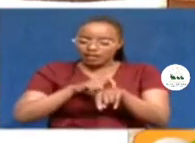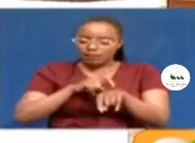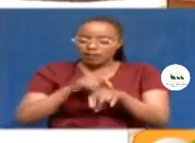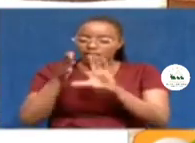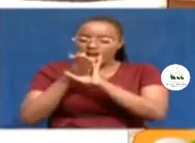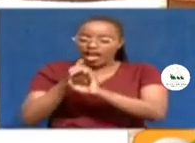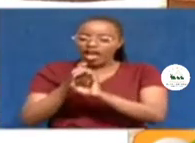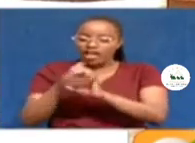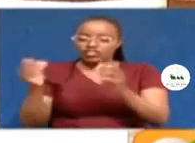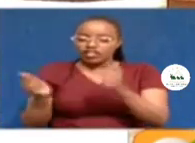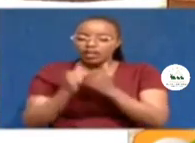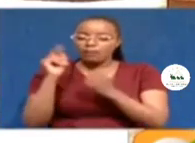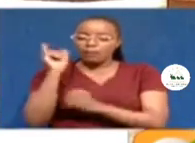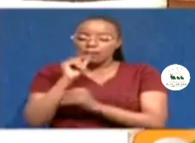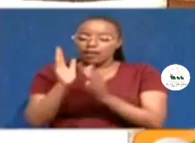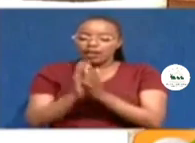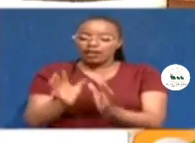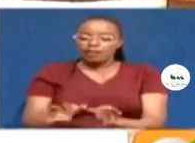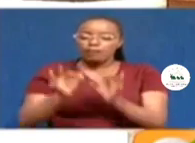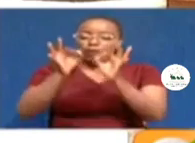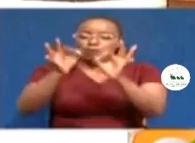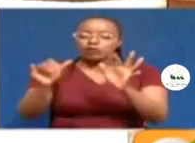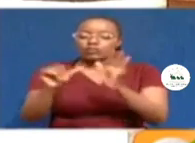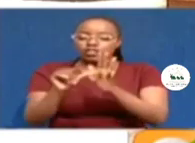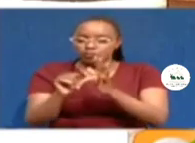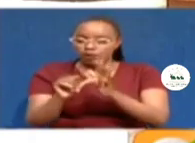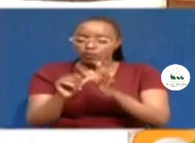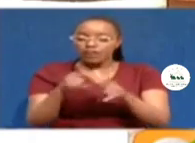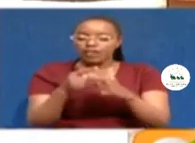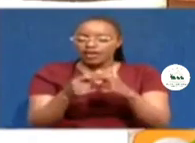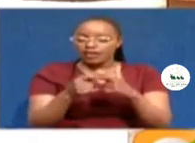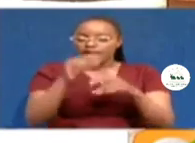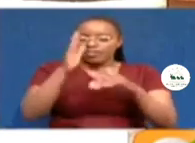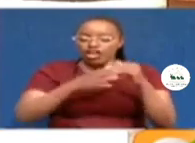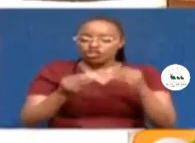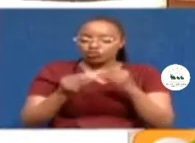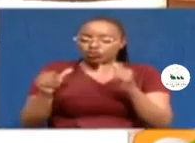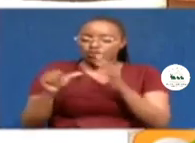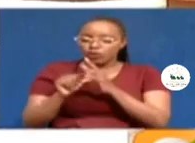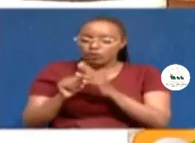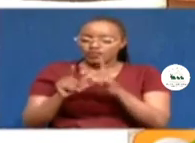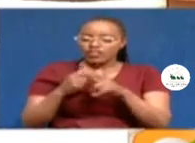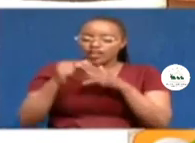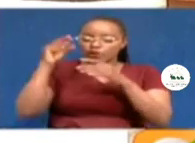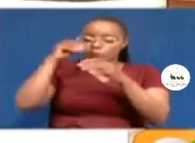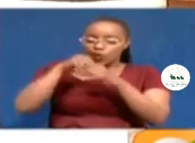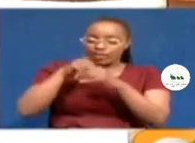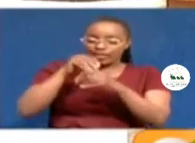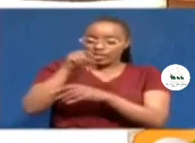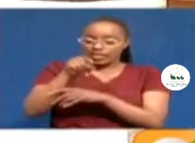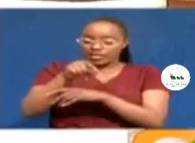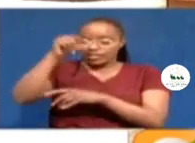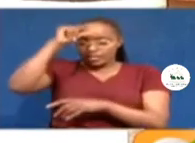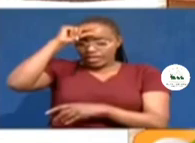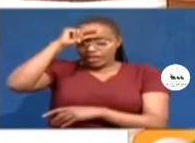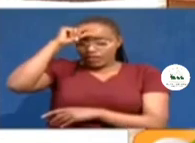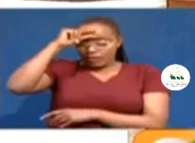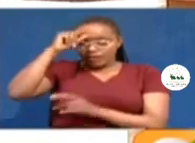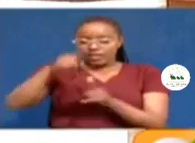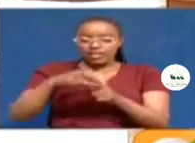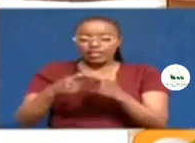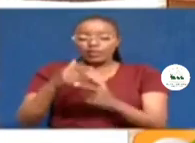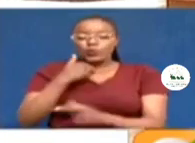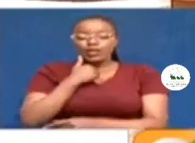the handshake took place and postponed a problem rather than solved it, within the government,